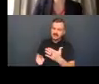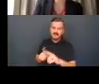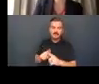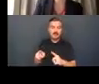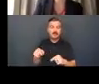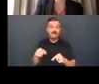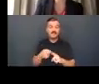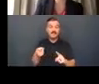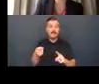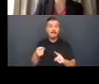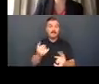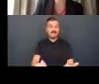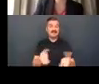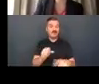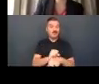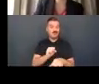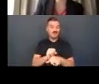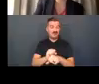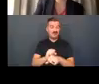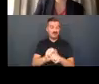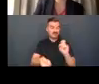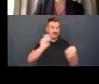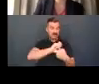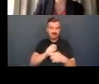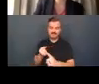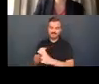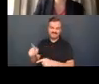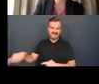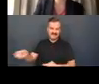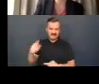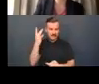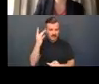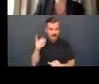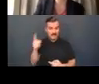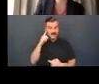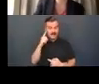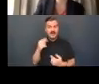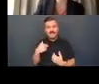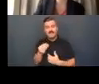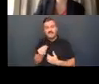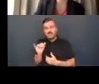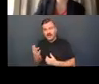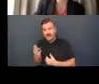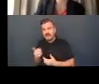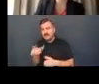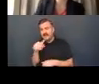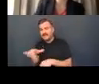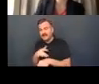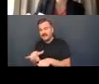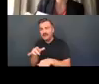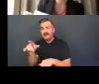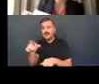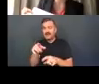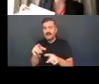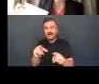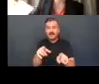by employment conditions in the first year of the pandemic, as they perceived that the few jobs available would go to non-disabled workers before